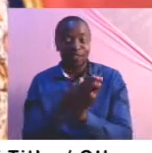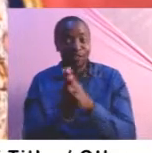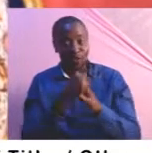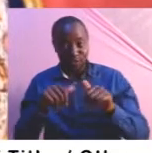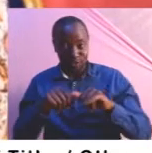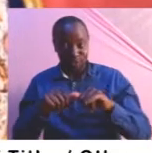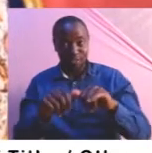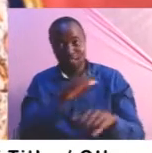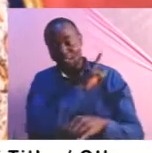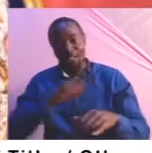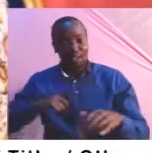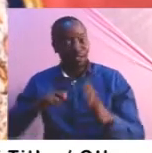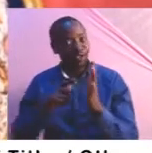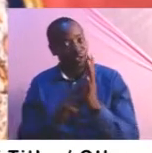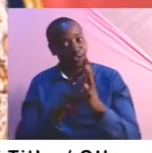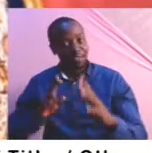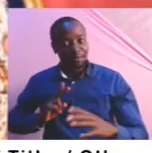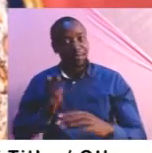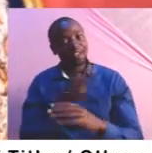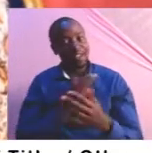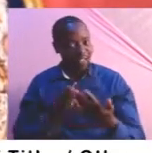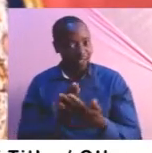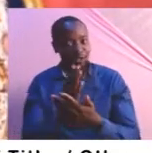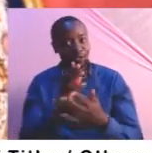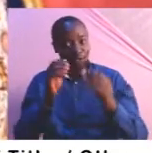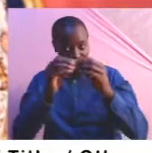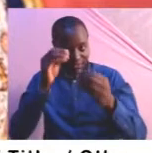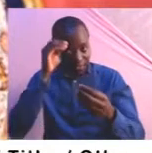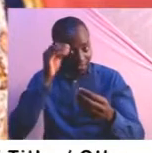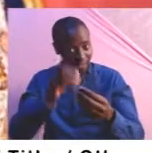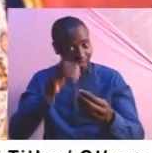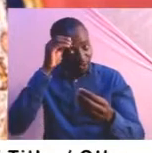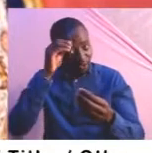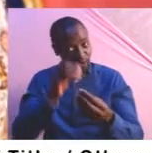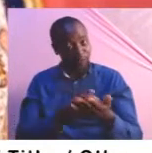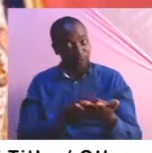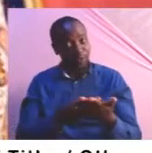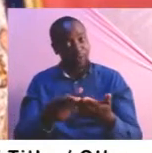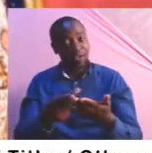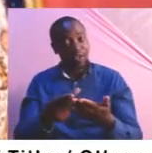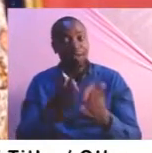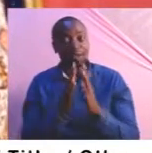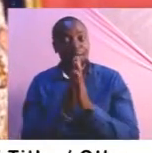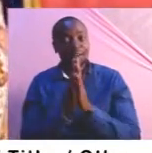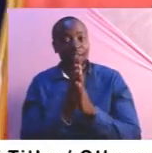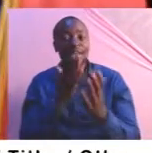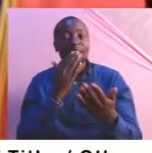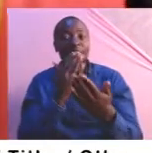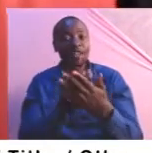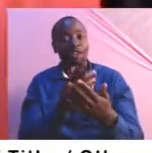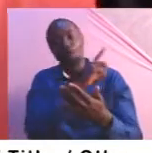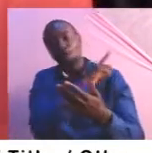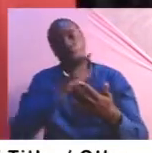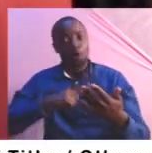as the Lord continues revealing himself to us through these lessons of this week. Let us pray. We thank you,